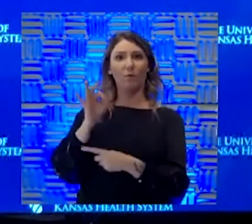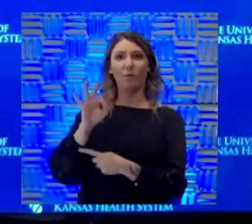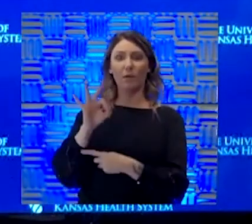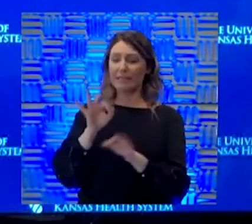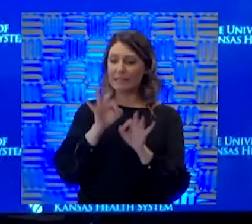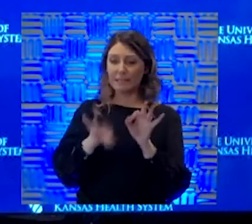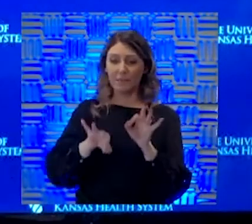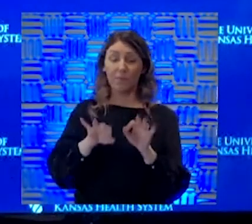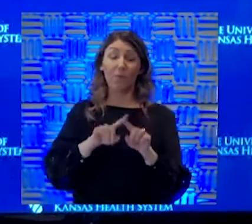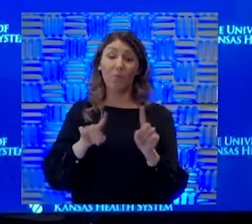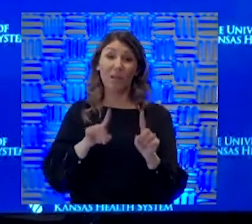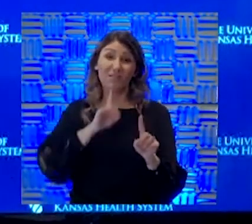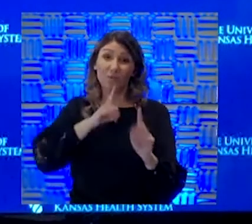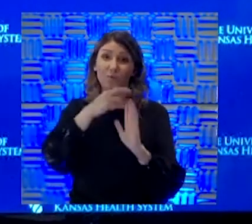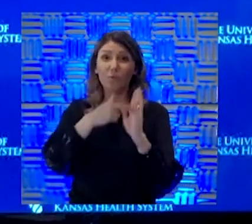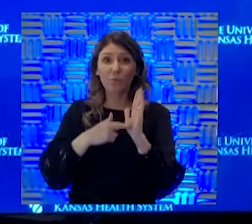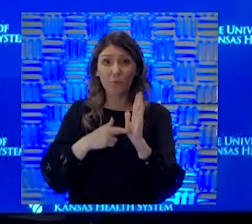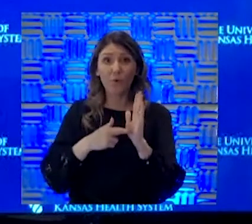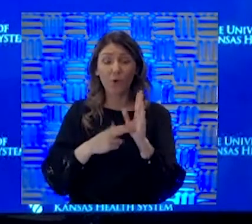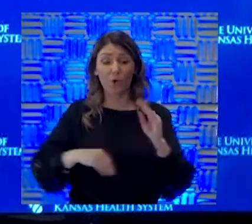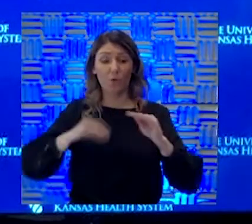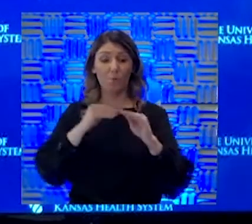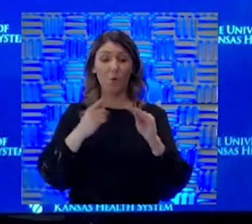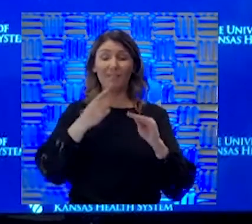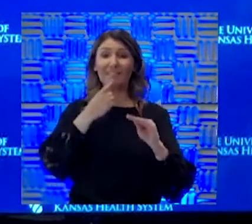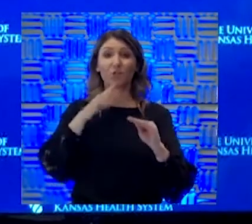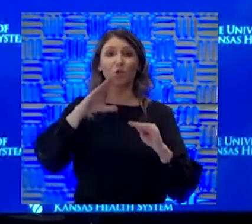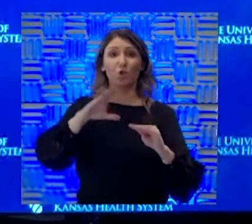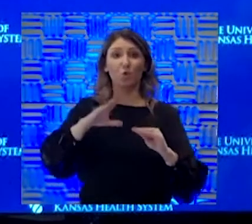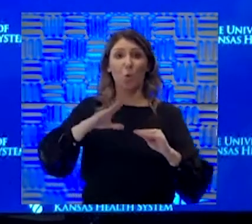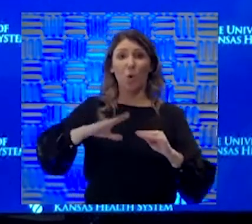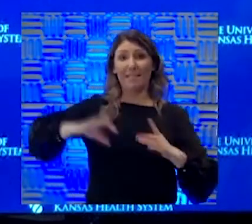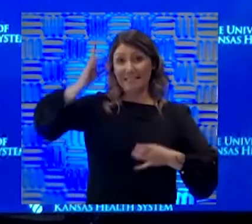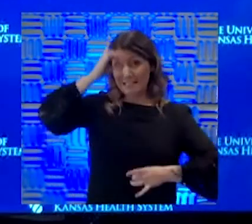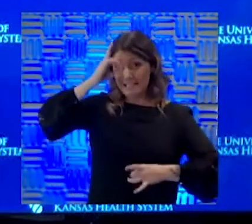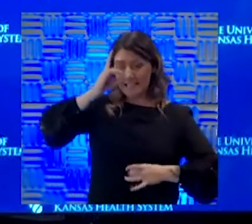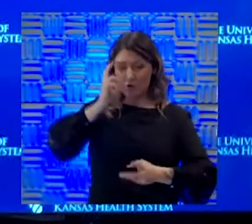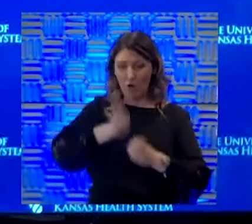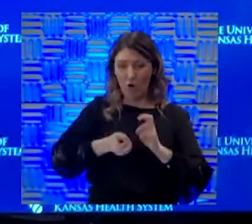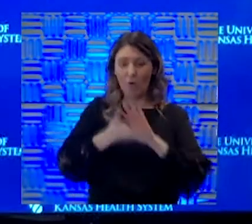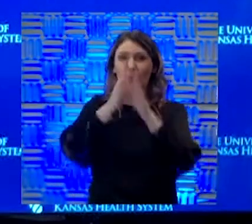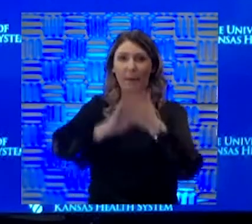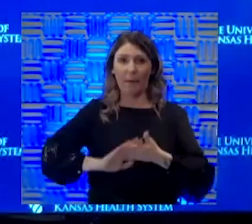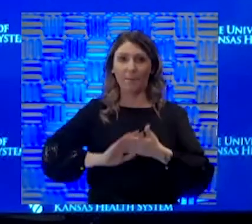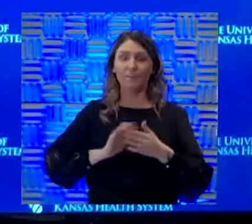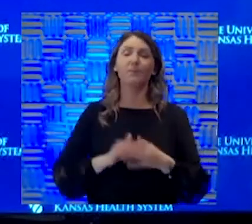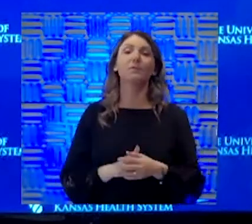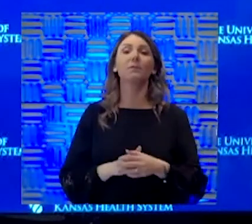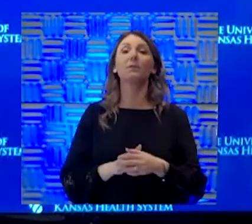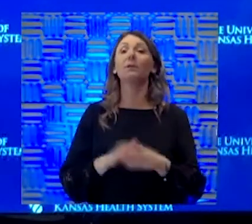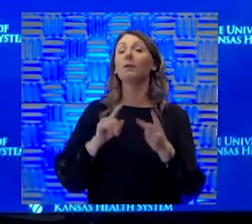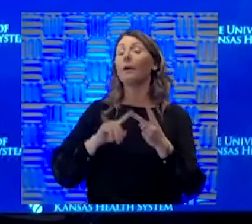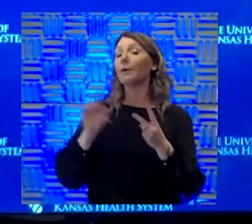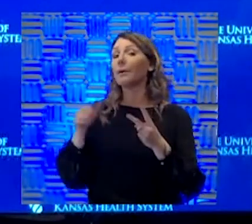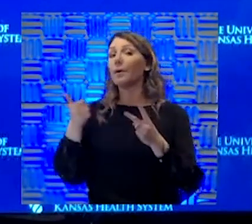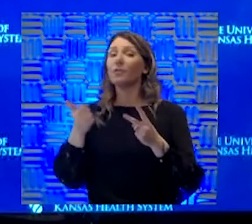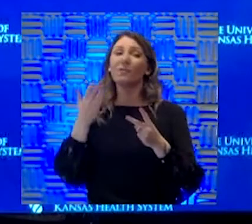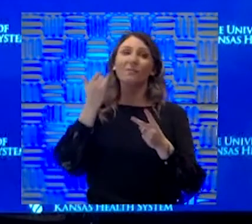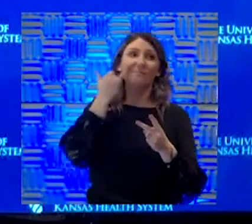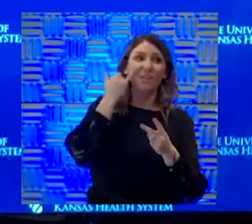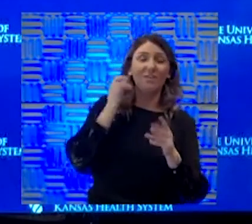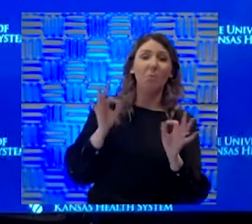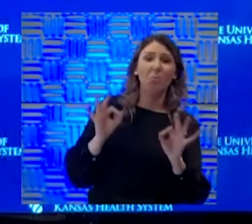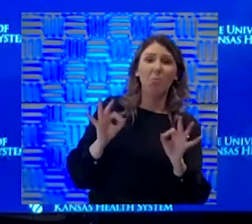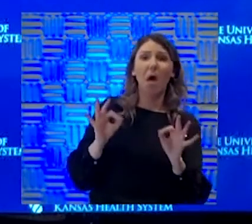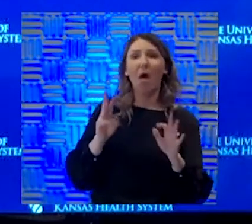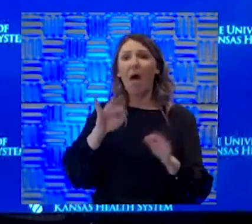but fairly true rule. The more serious your disease, the harder it's going to be. On the other hand, if you're pretty mild and